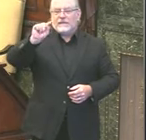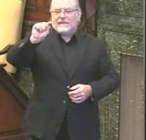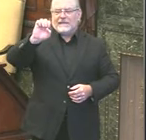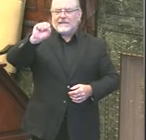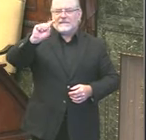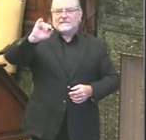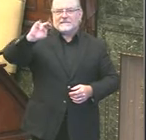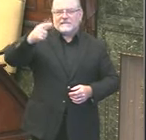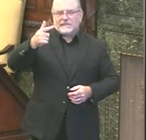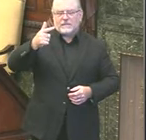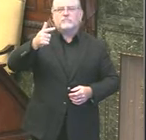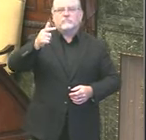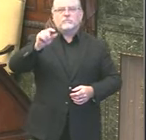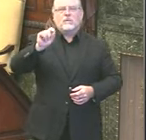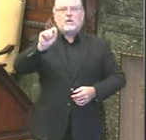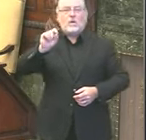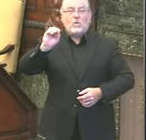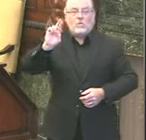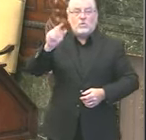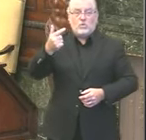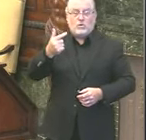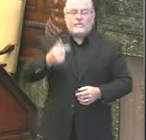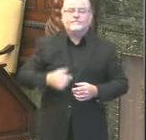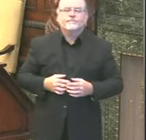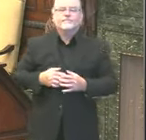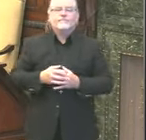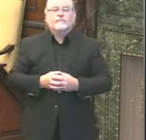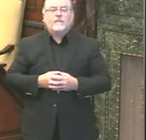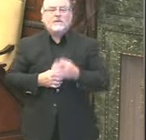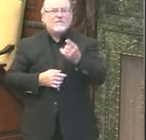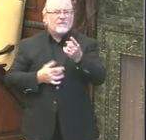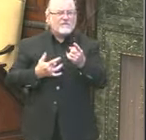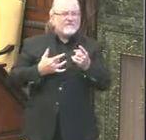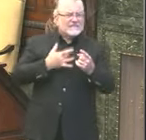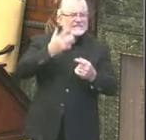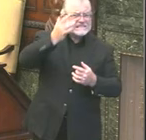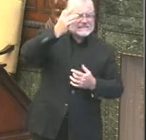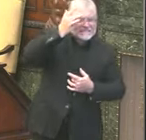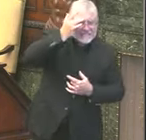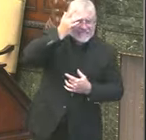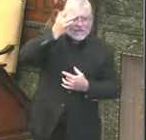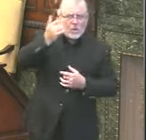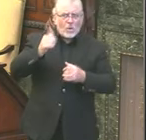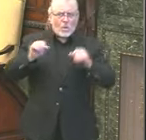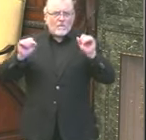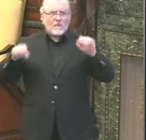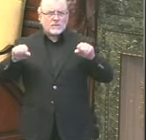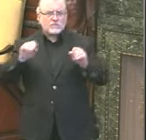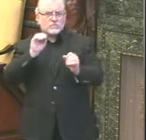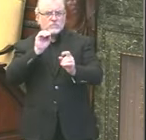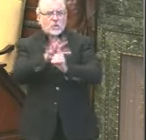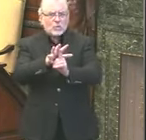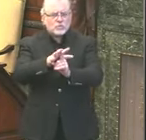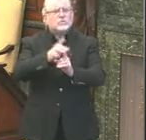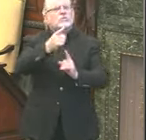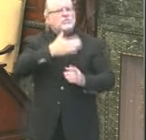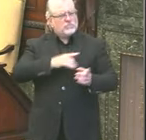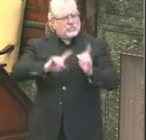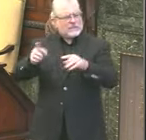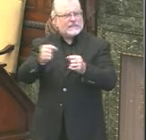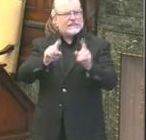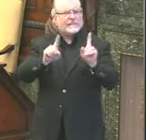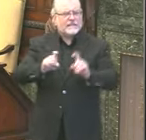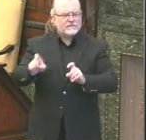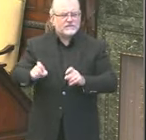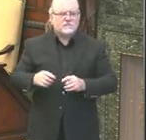exposed to coronavirus infection, or believe that they may have been exposed to this infection. Now, we are in the yellow phase, as I said earlier. I just